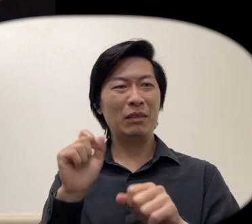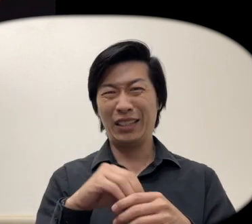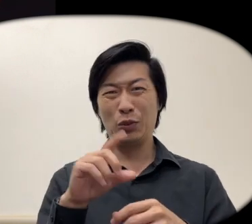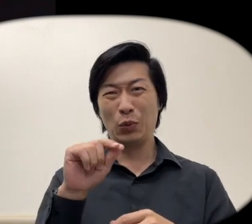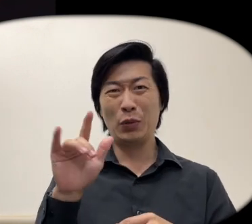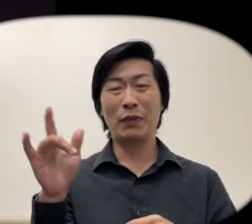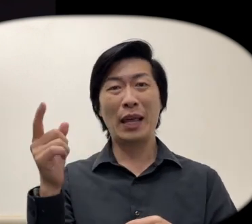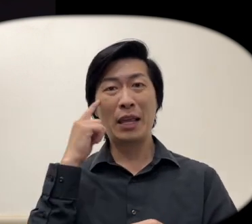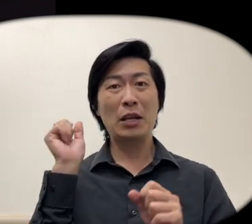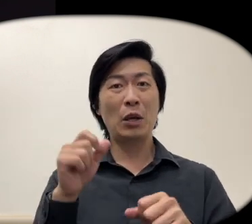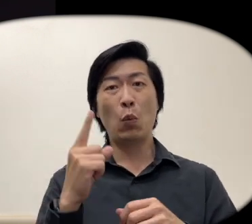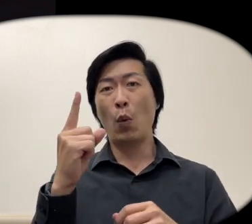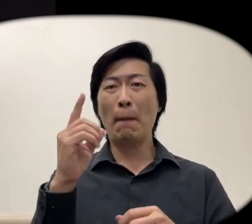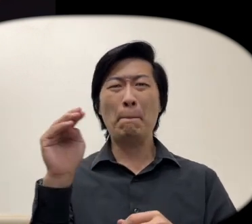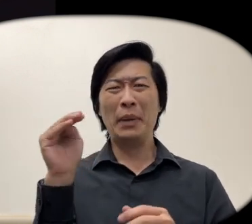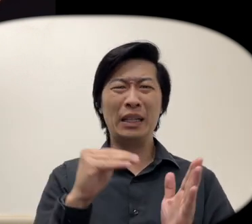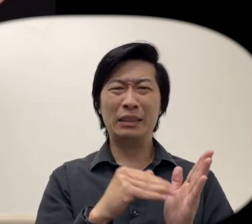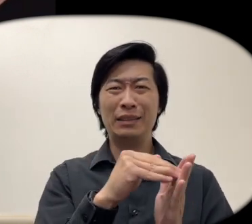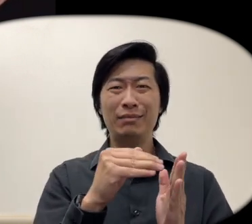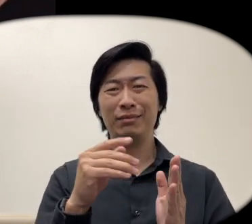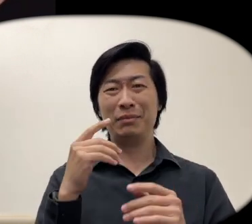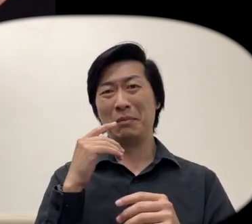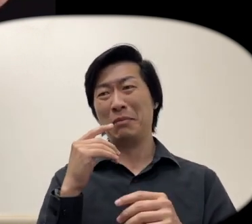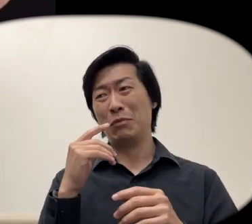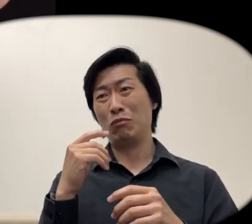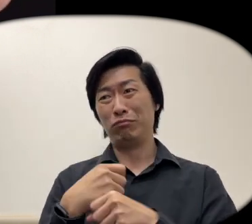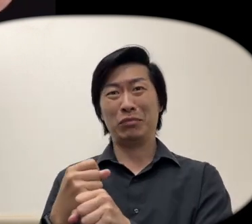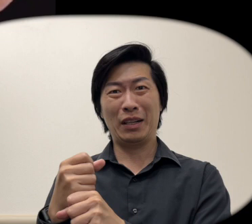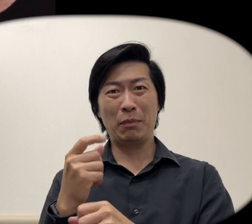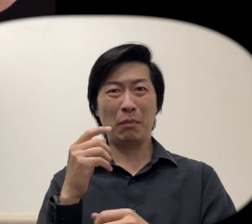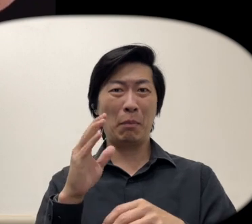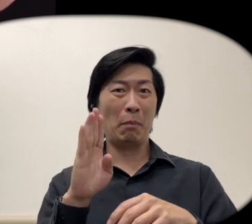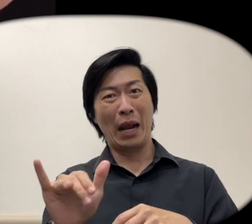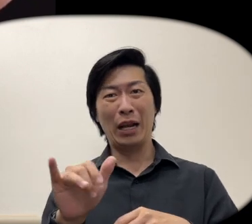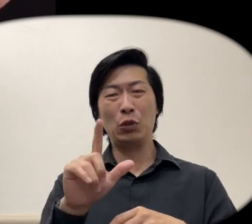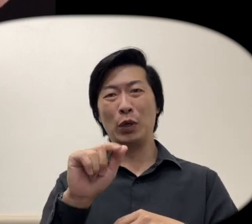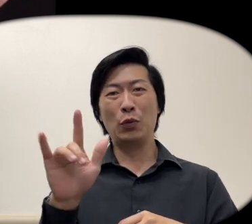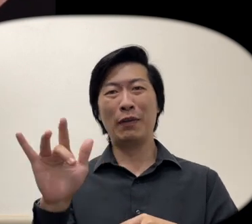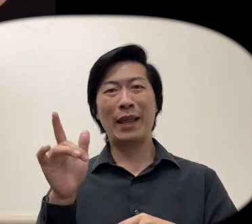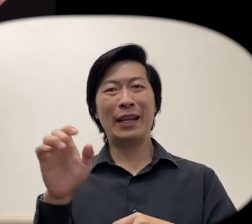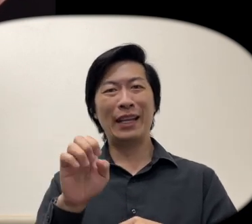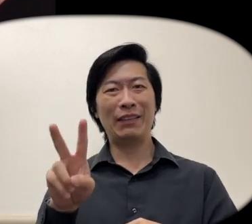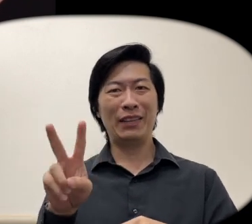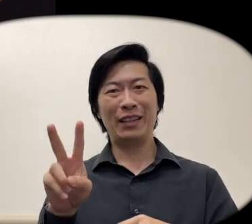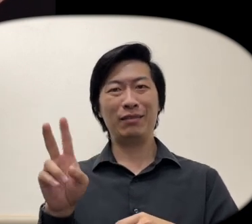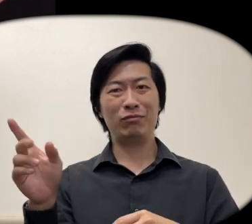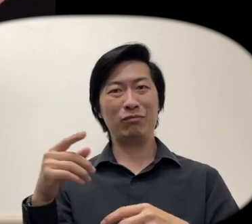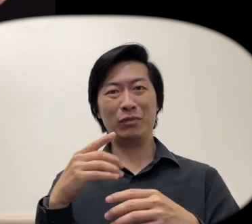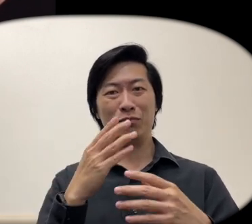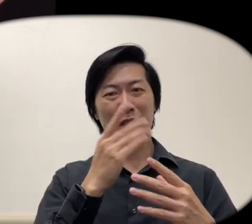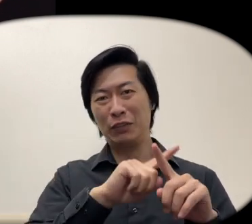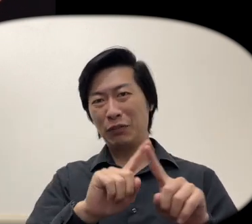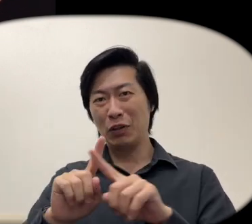in North America by 2025. And they think that their EV portfolio can get to mid-single-digit EBIT profit